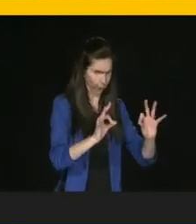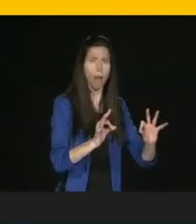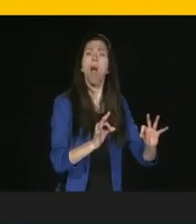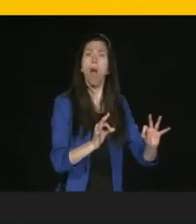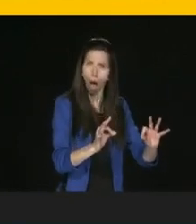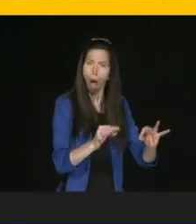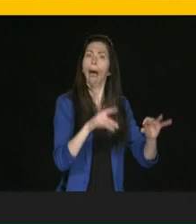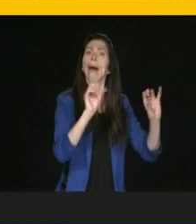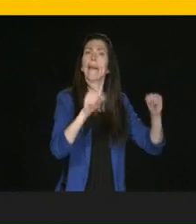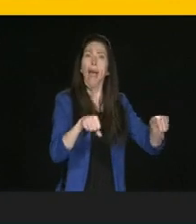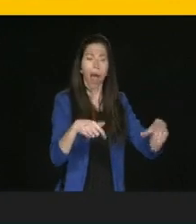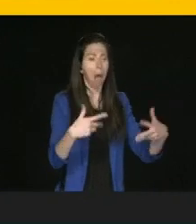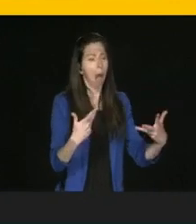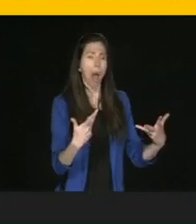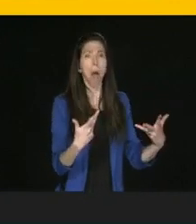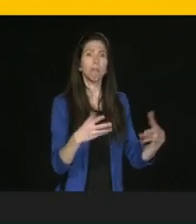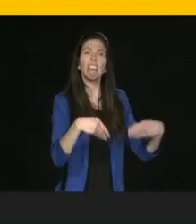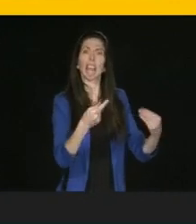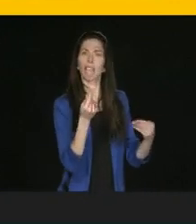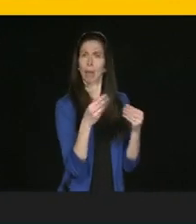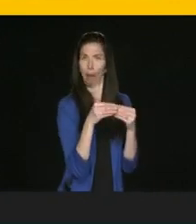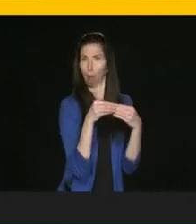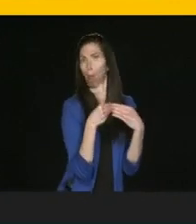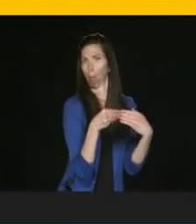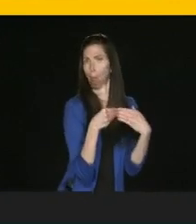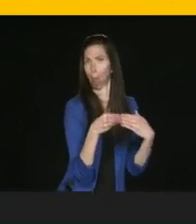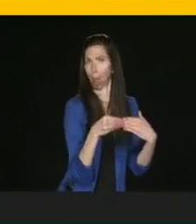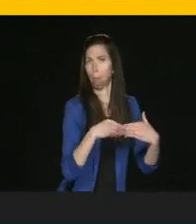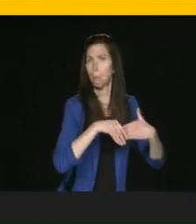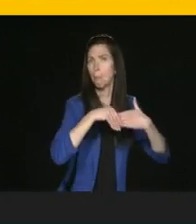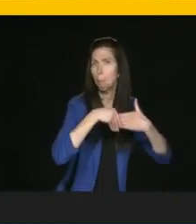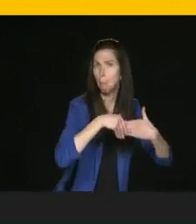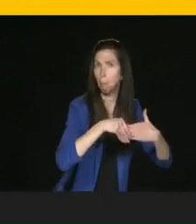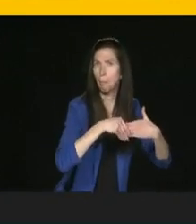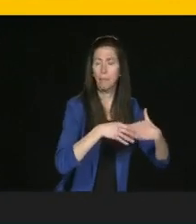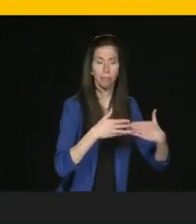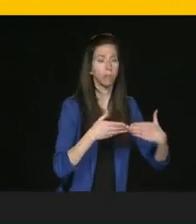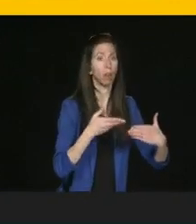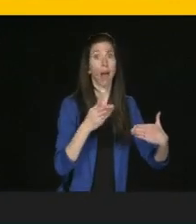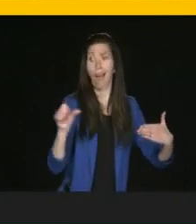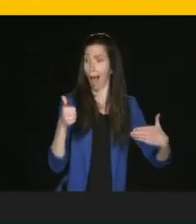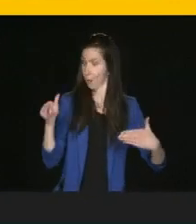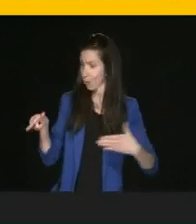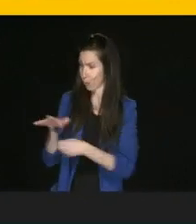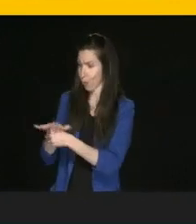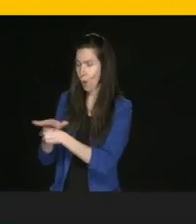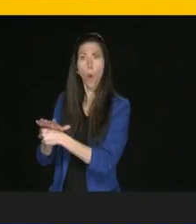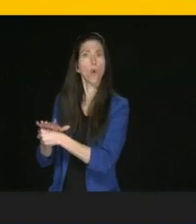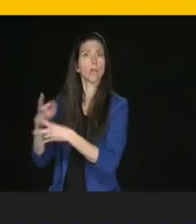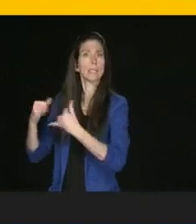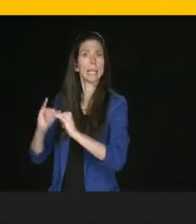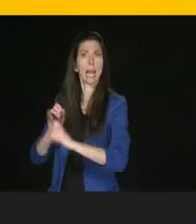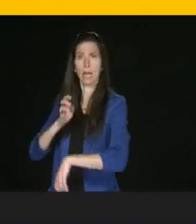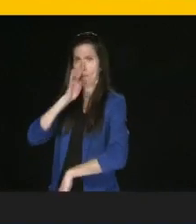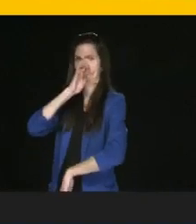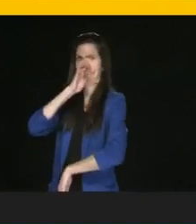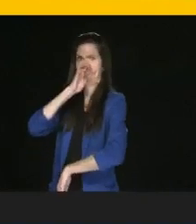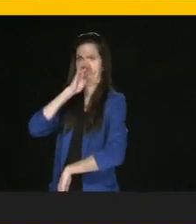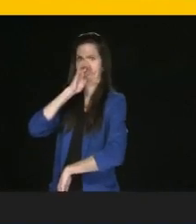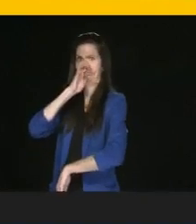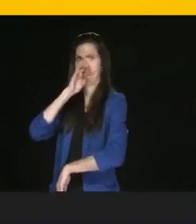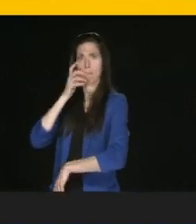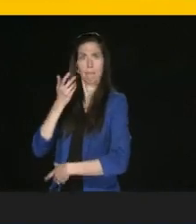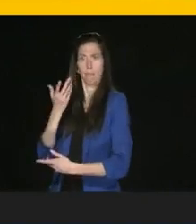a little earlier than another province or territory, because they're at a different point in their curve as well.